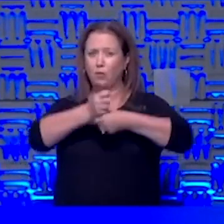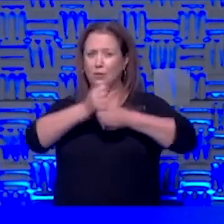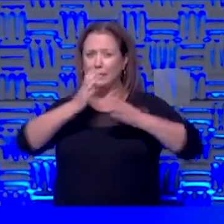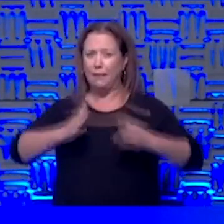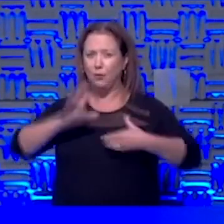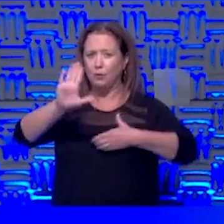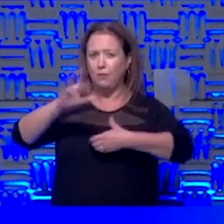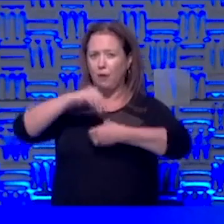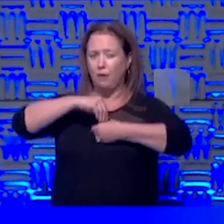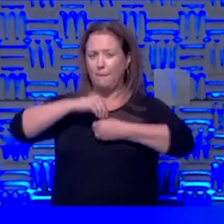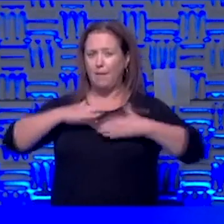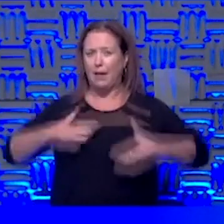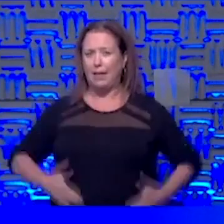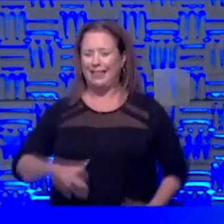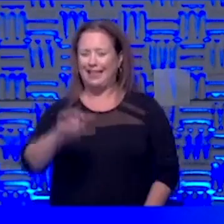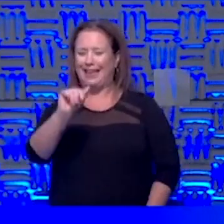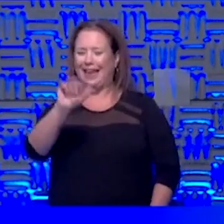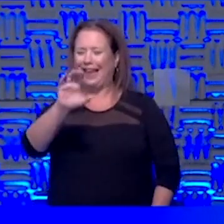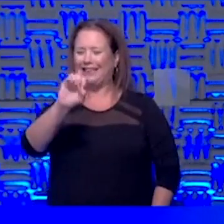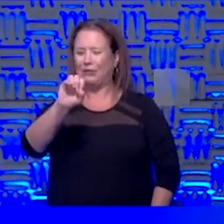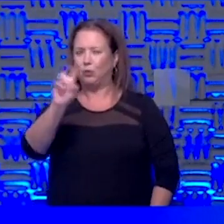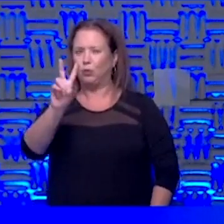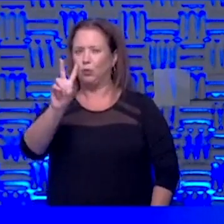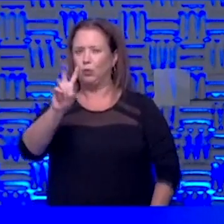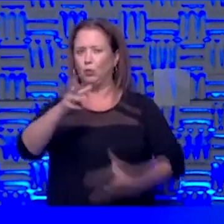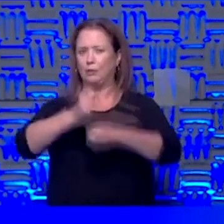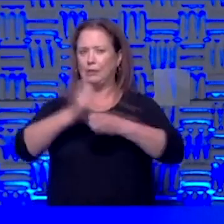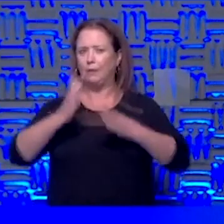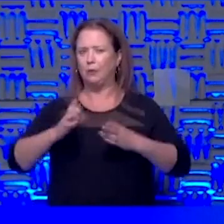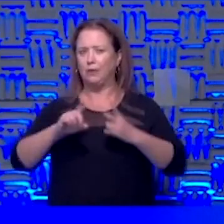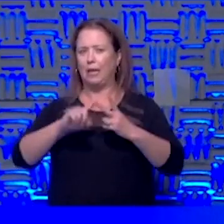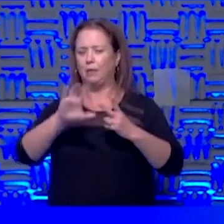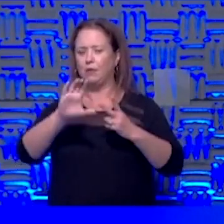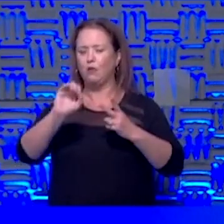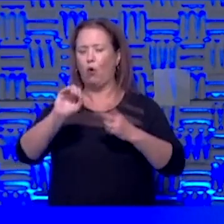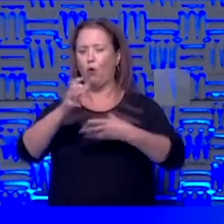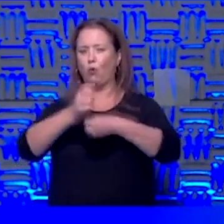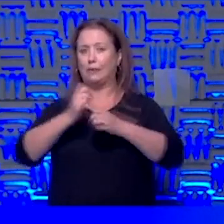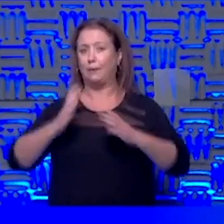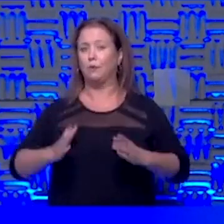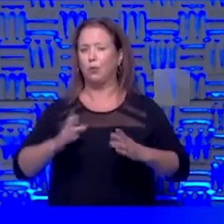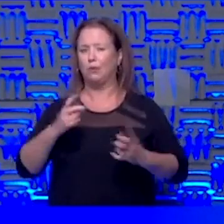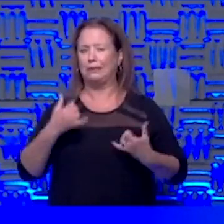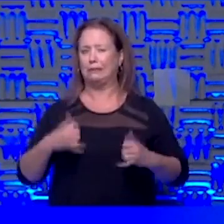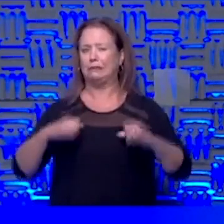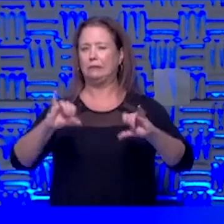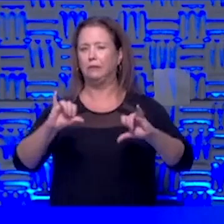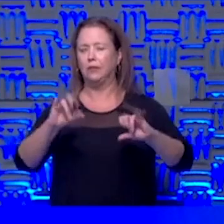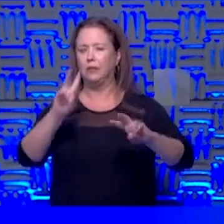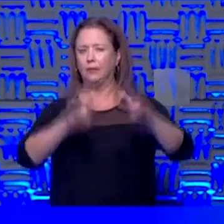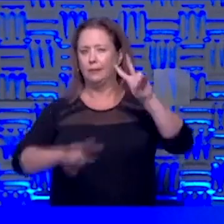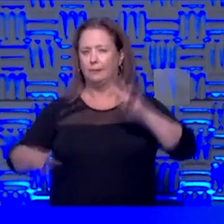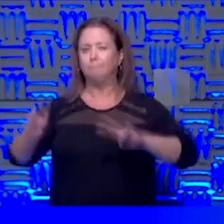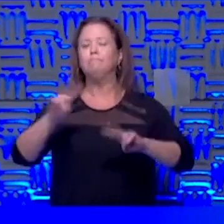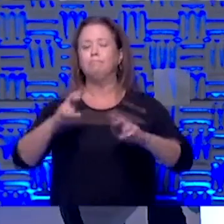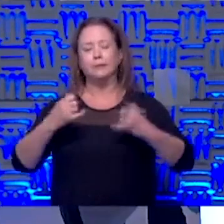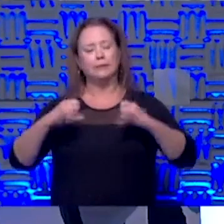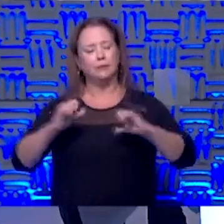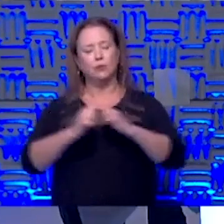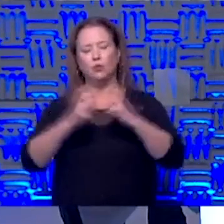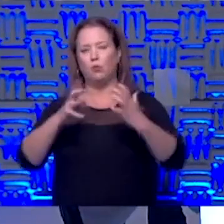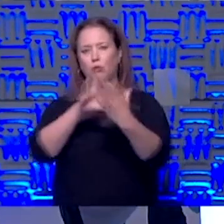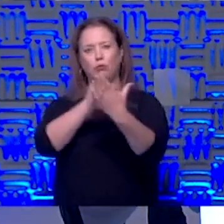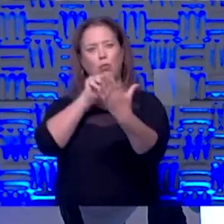in the body, the ACE2 receptor and the other co-receptors as well? So I think we still need to kind of get that information. Lots to learn. All